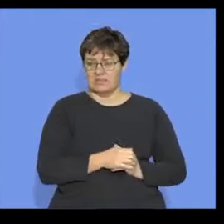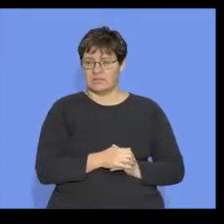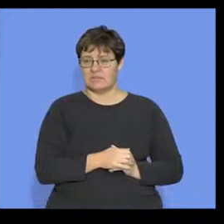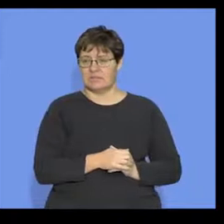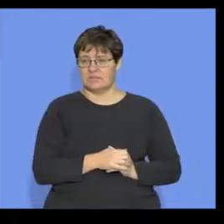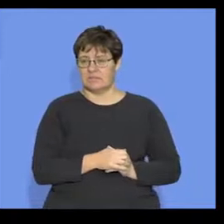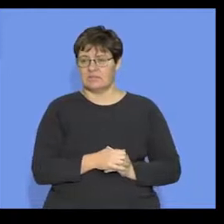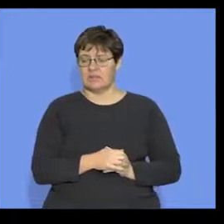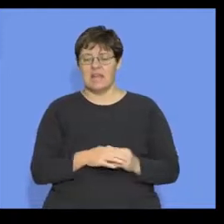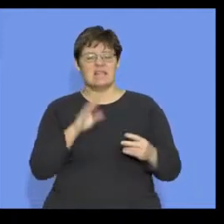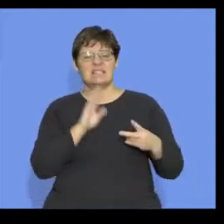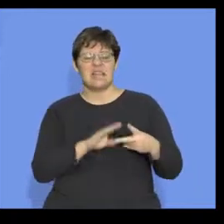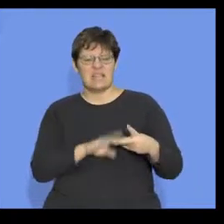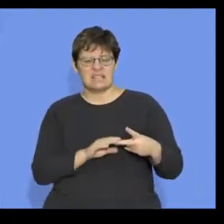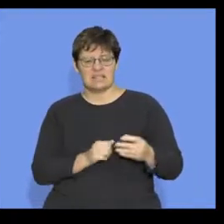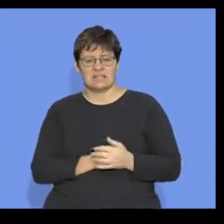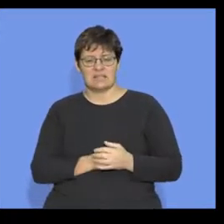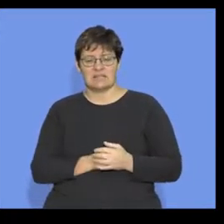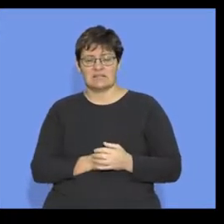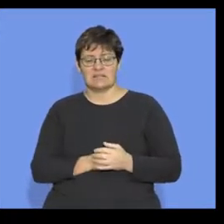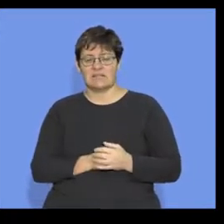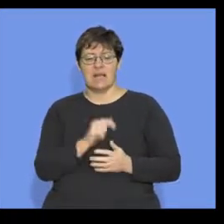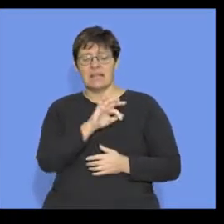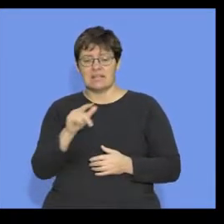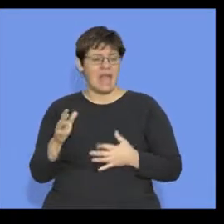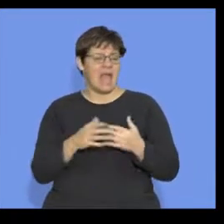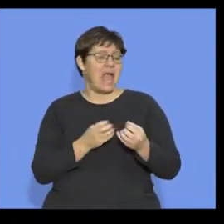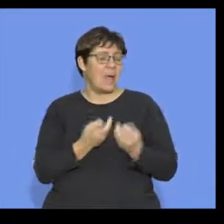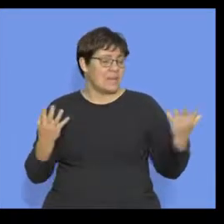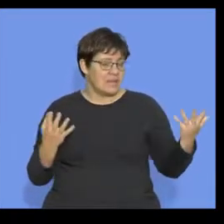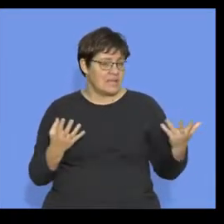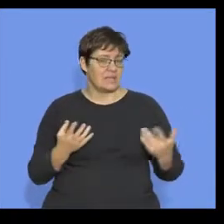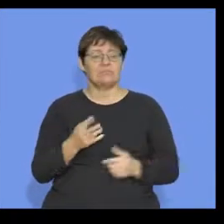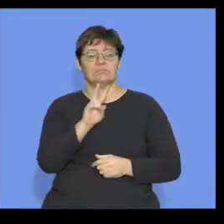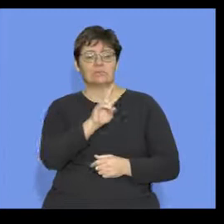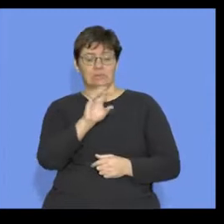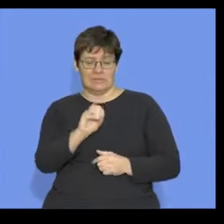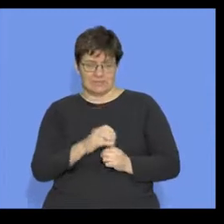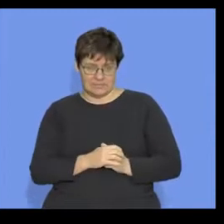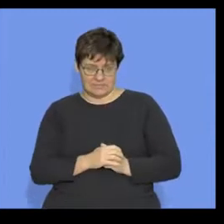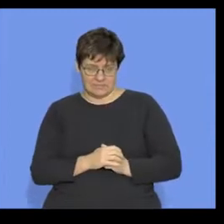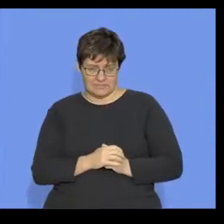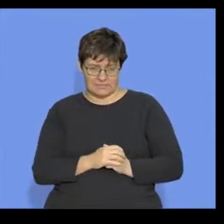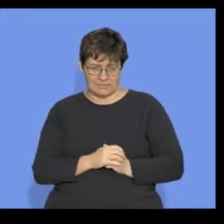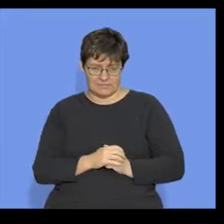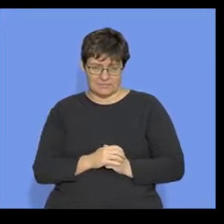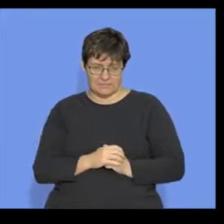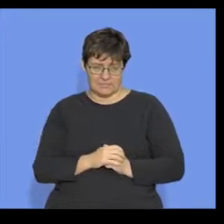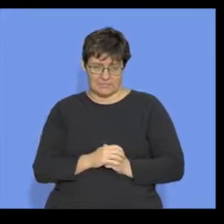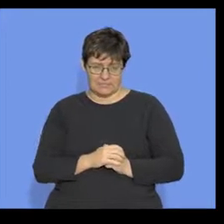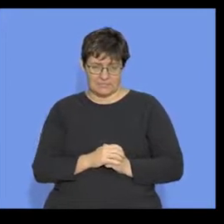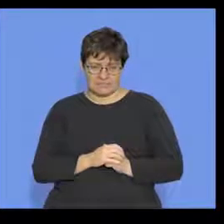Then for the second position, it must be a letter. How many letters are there? We know there is,